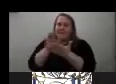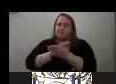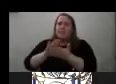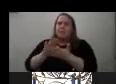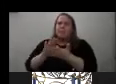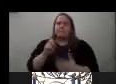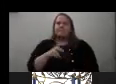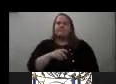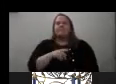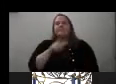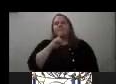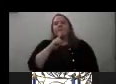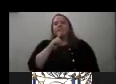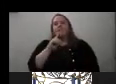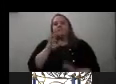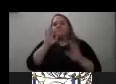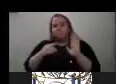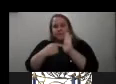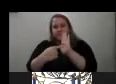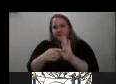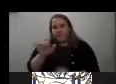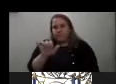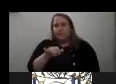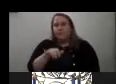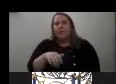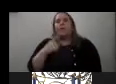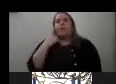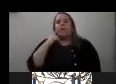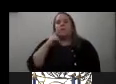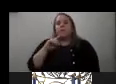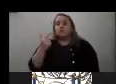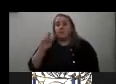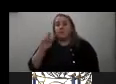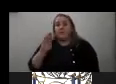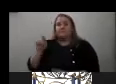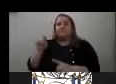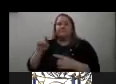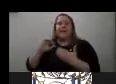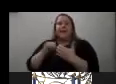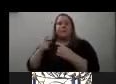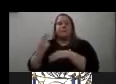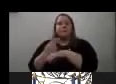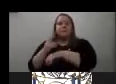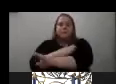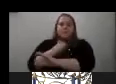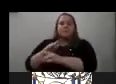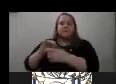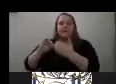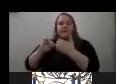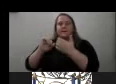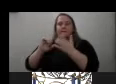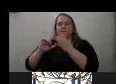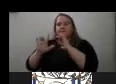And it's an incredible example as well of Balanchine's musicality and his relationship